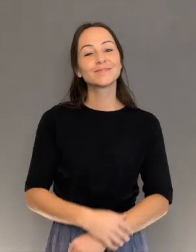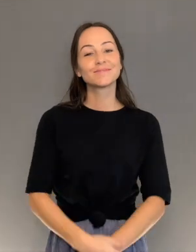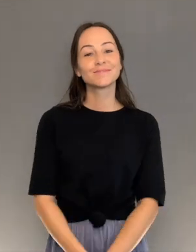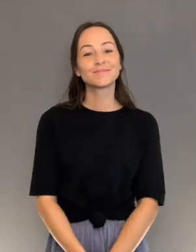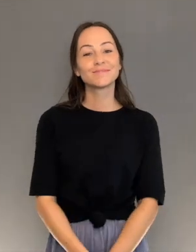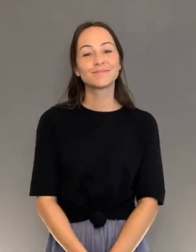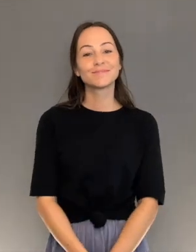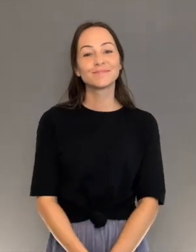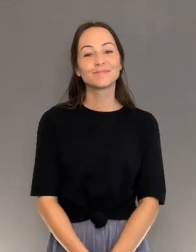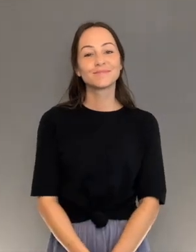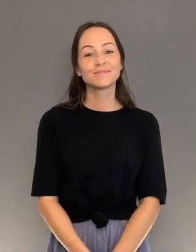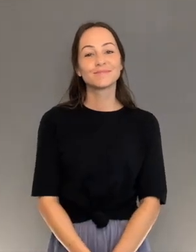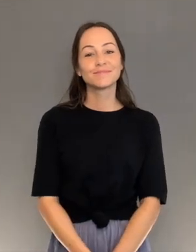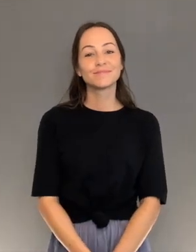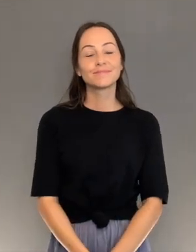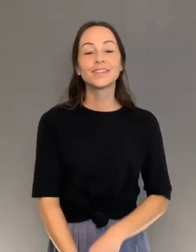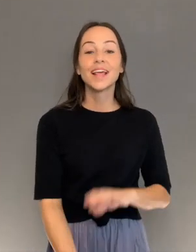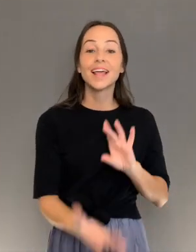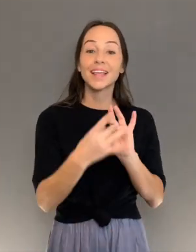Thanks for watching.